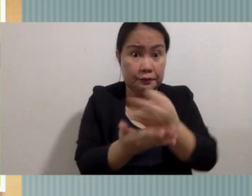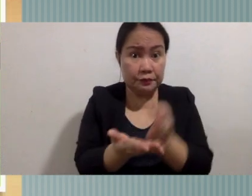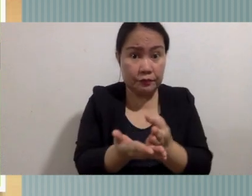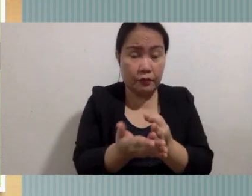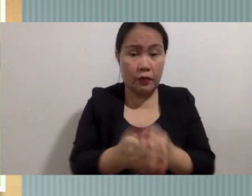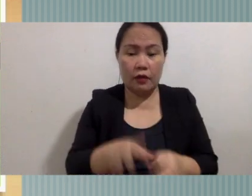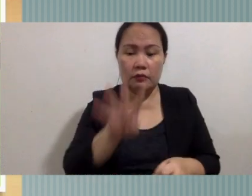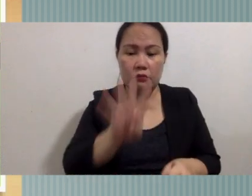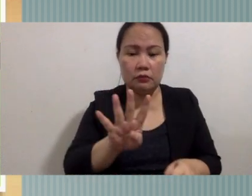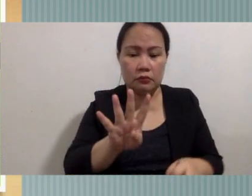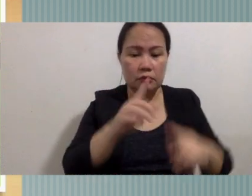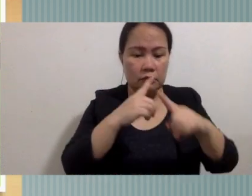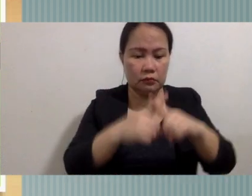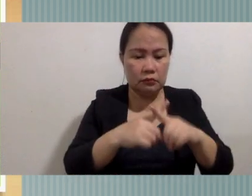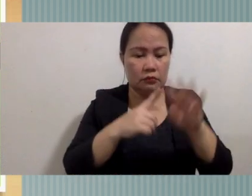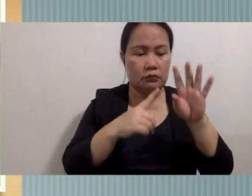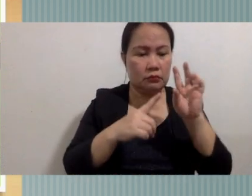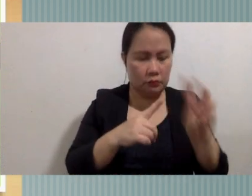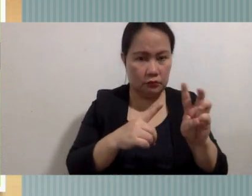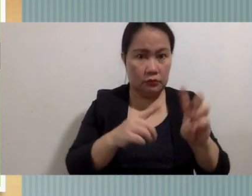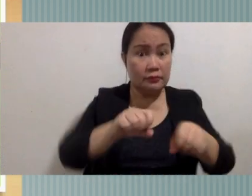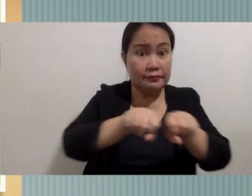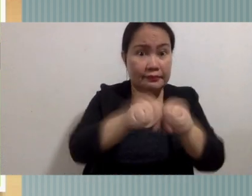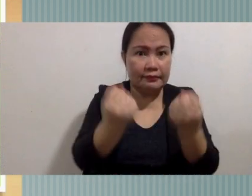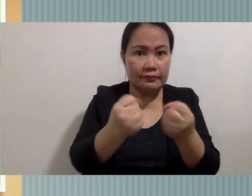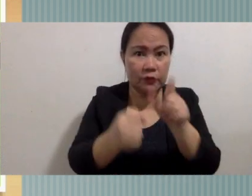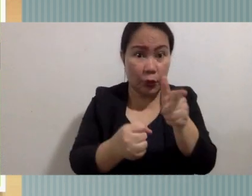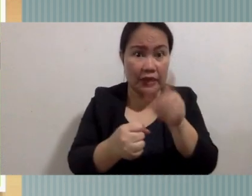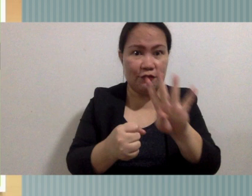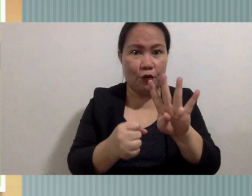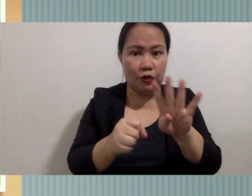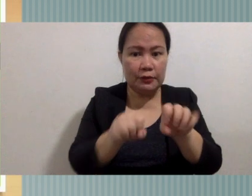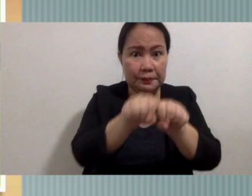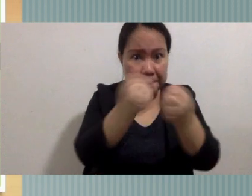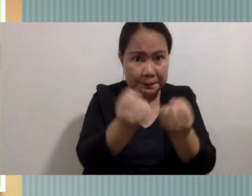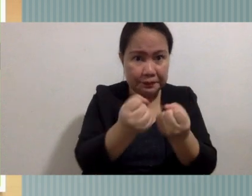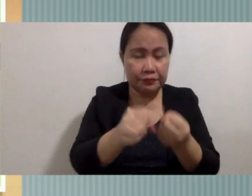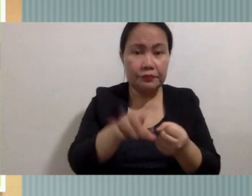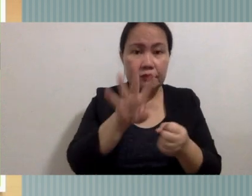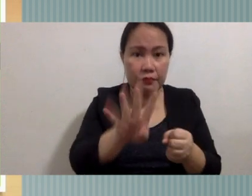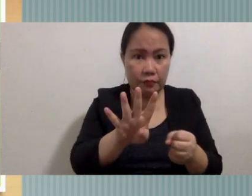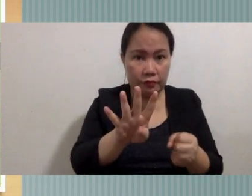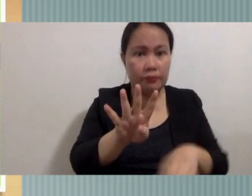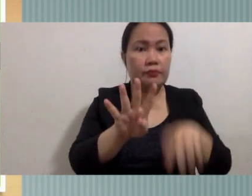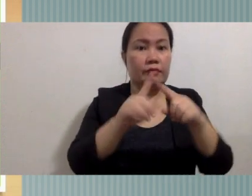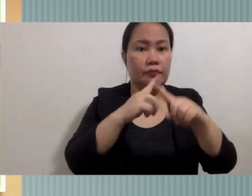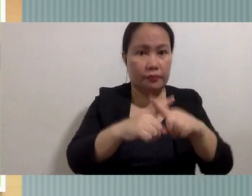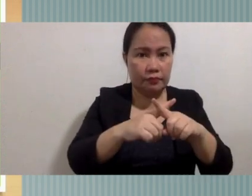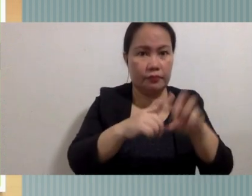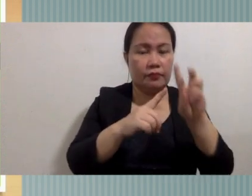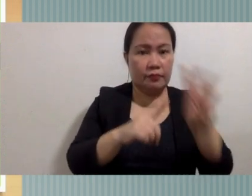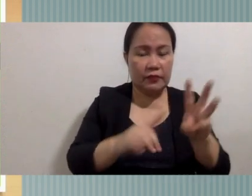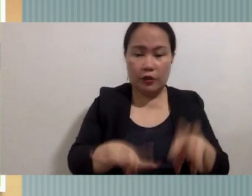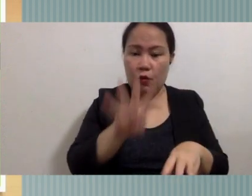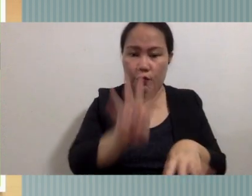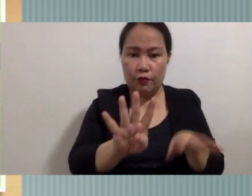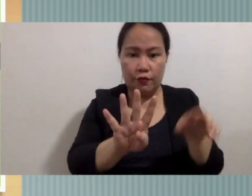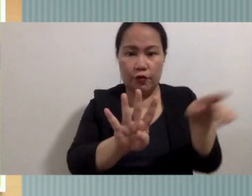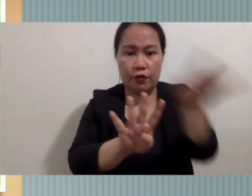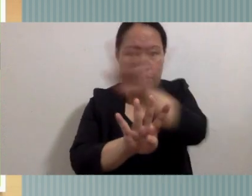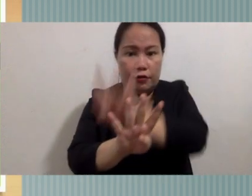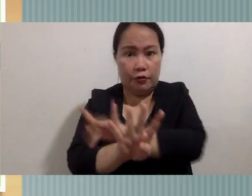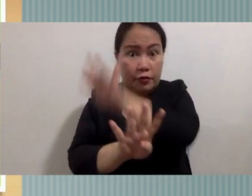that is 4 times 6. So, ang 24 natin it can be extracted as